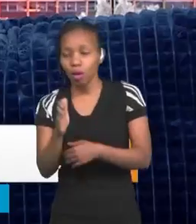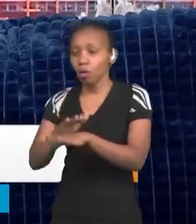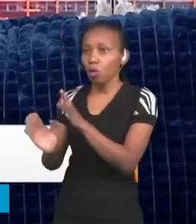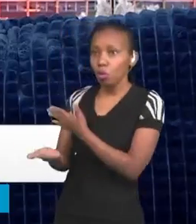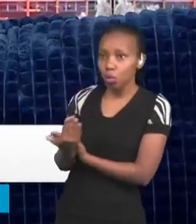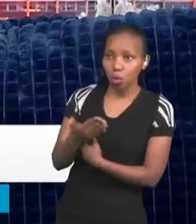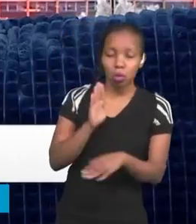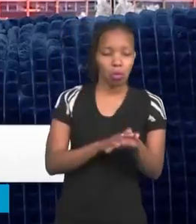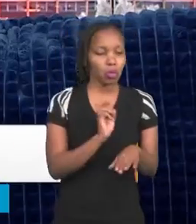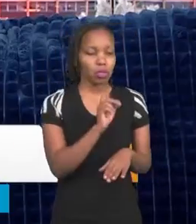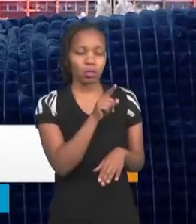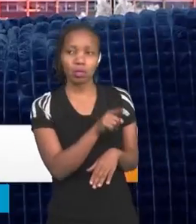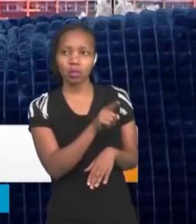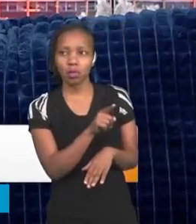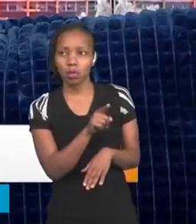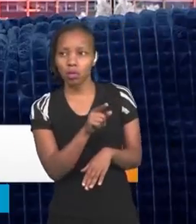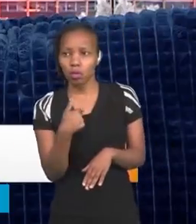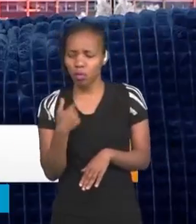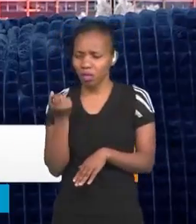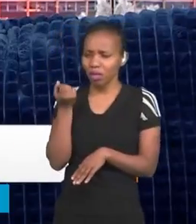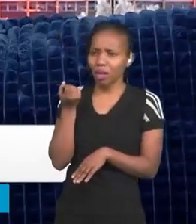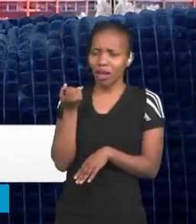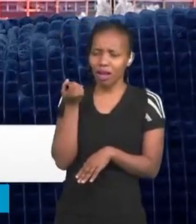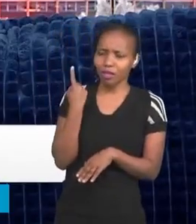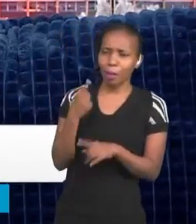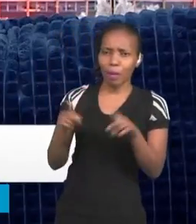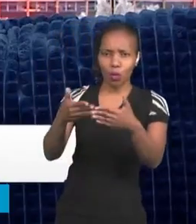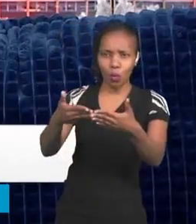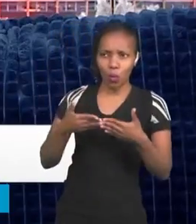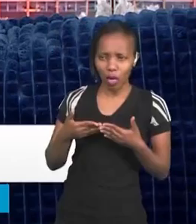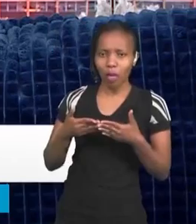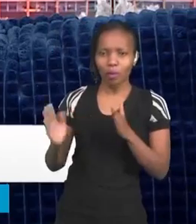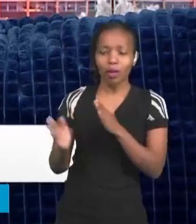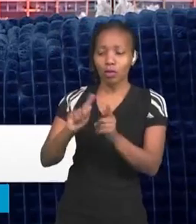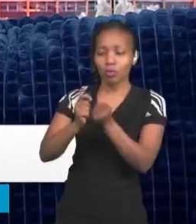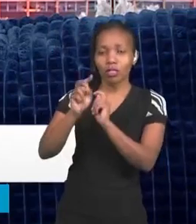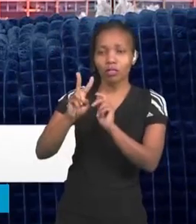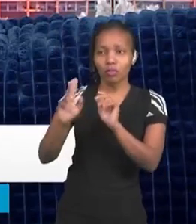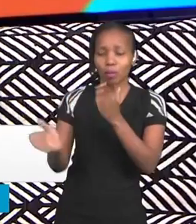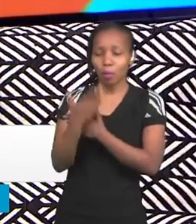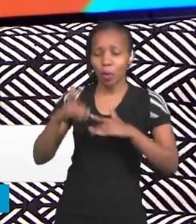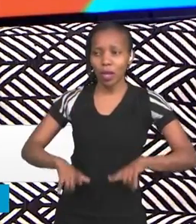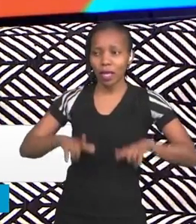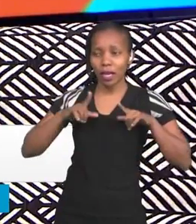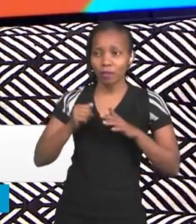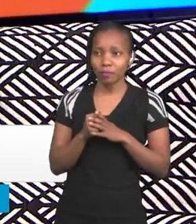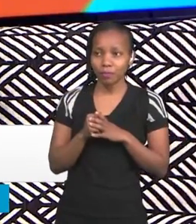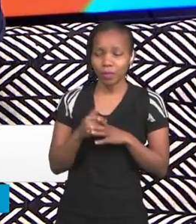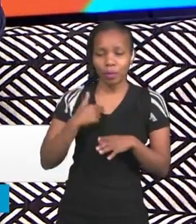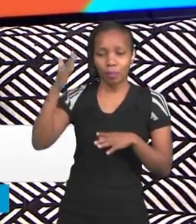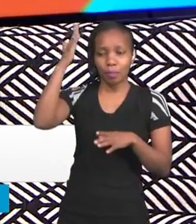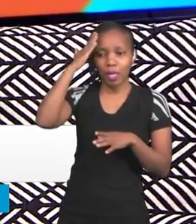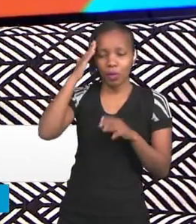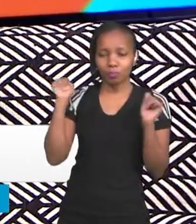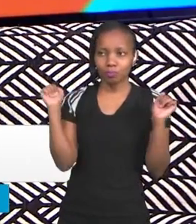you this morning. Mm-hmm, I understand these are not your hours, but you're welcome to Switch TV morning live. Yes. All right. Yeah, it's chilly, but let's